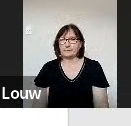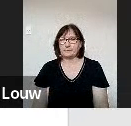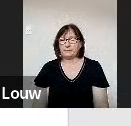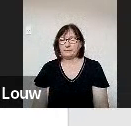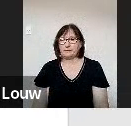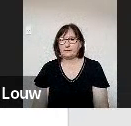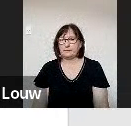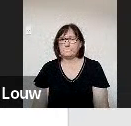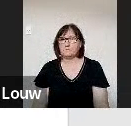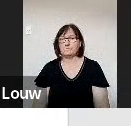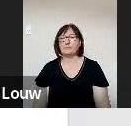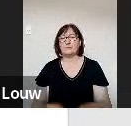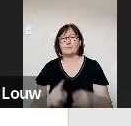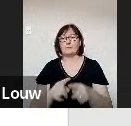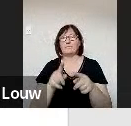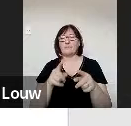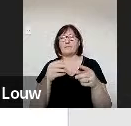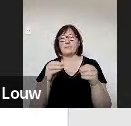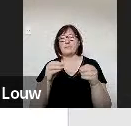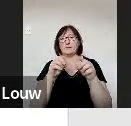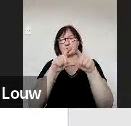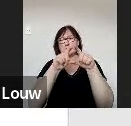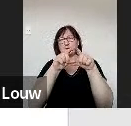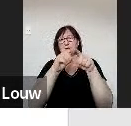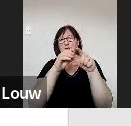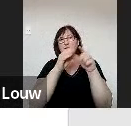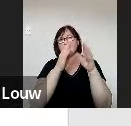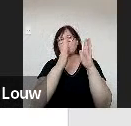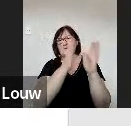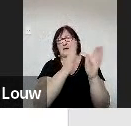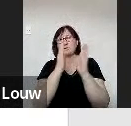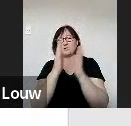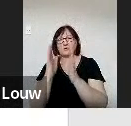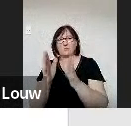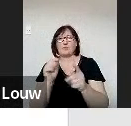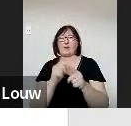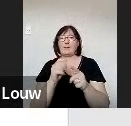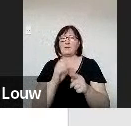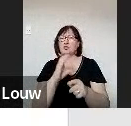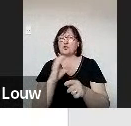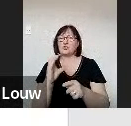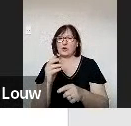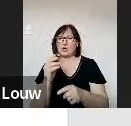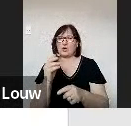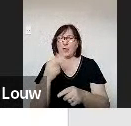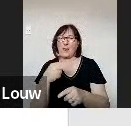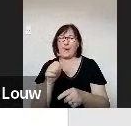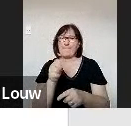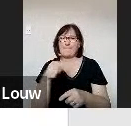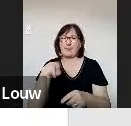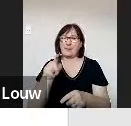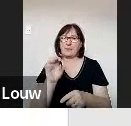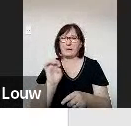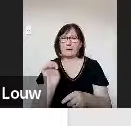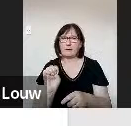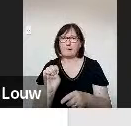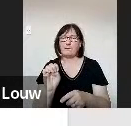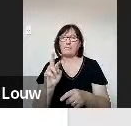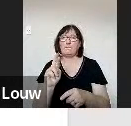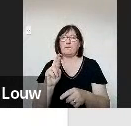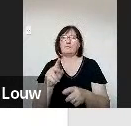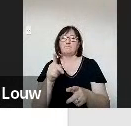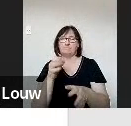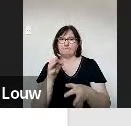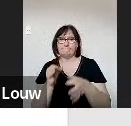Arrangement of sections and chapters is based mostly on material content of products. It can also